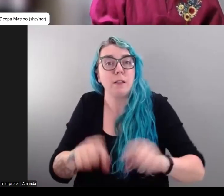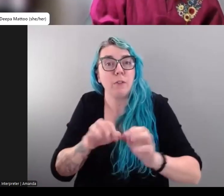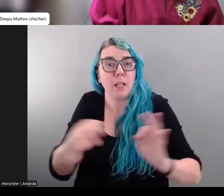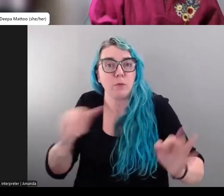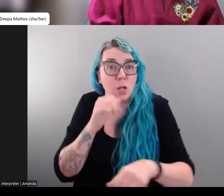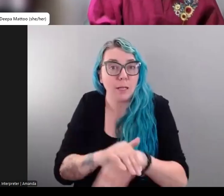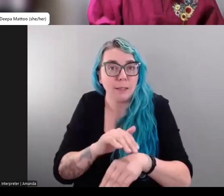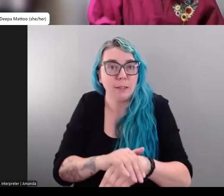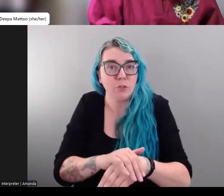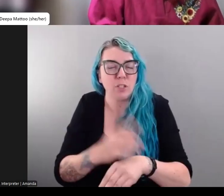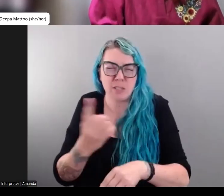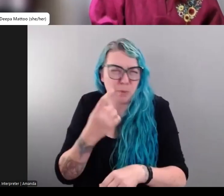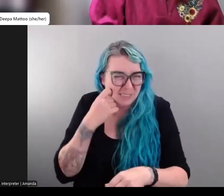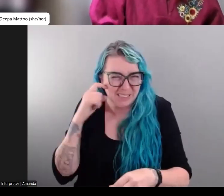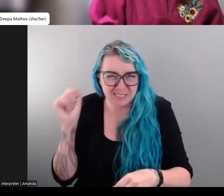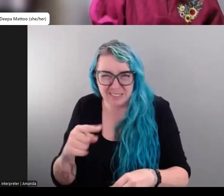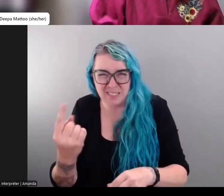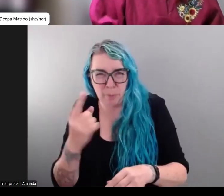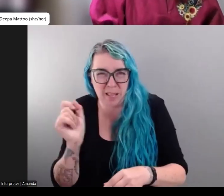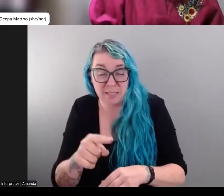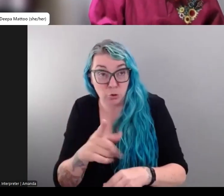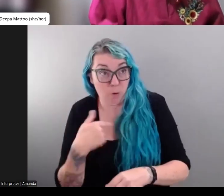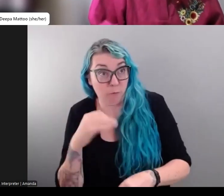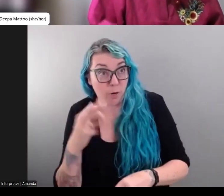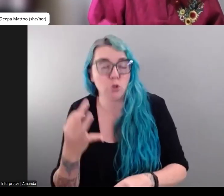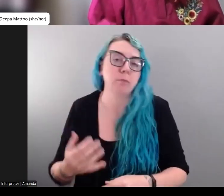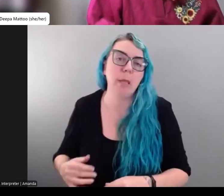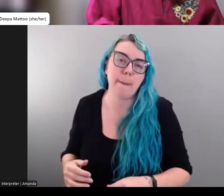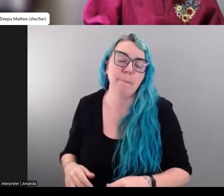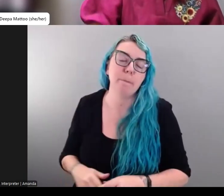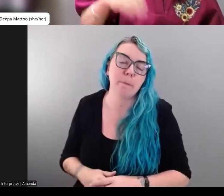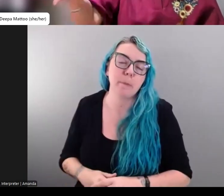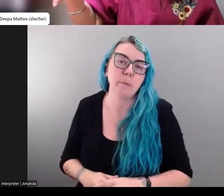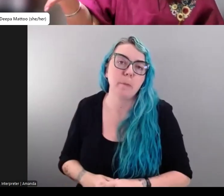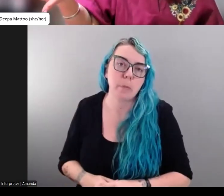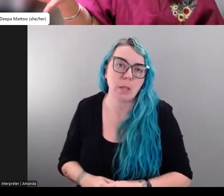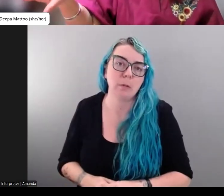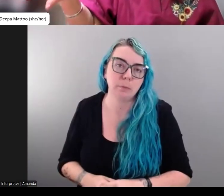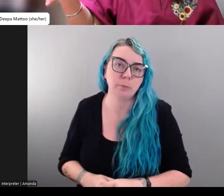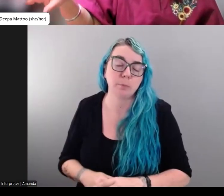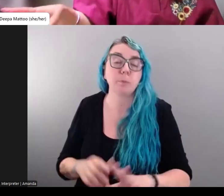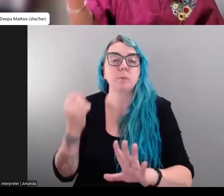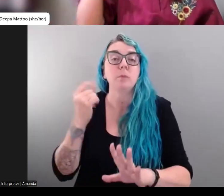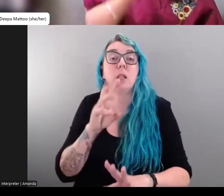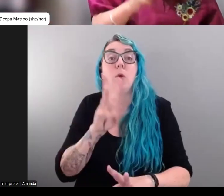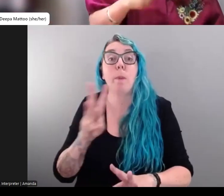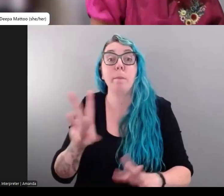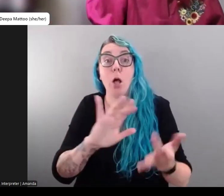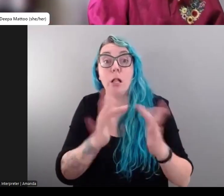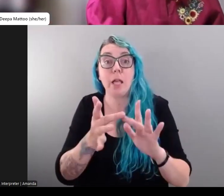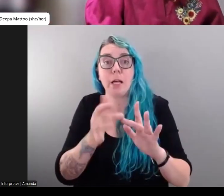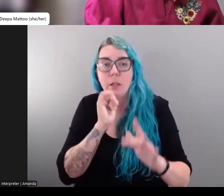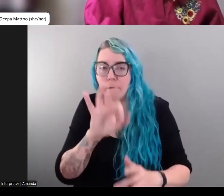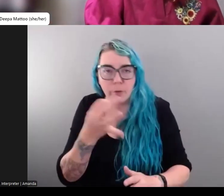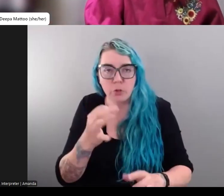do you have this available in French? And yeah, the French questions, not the web tool is not available in French, but the questions